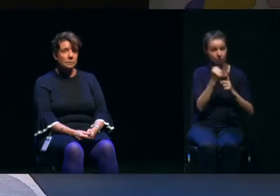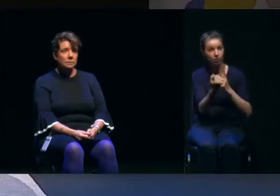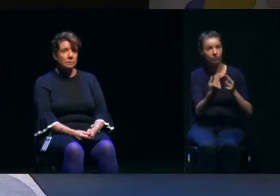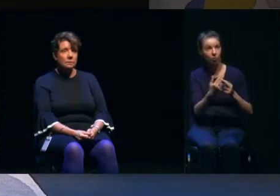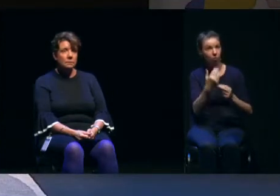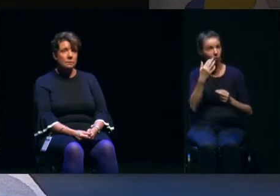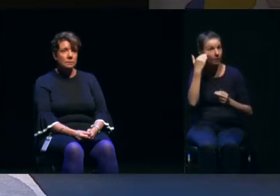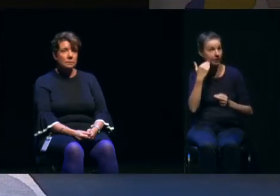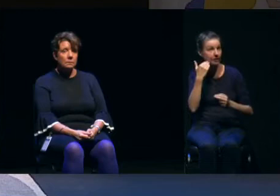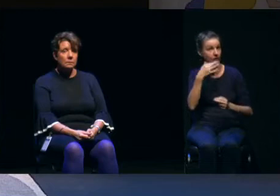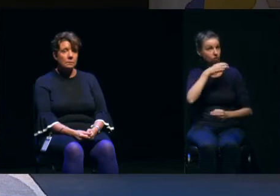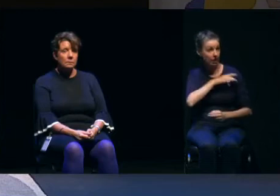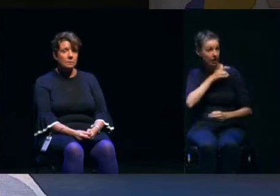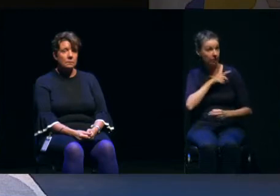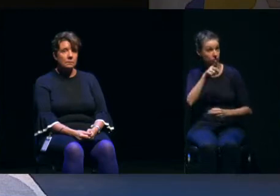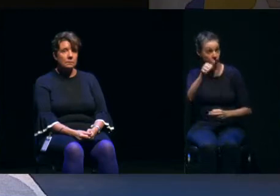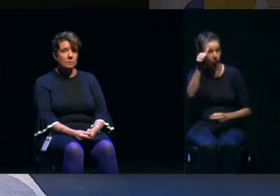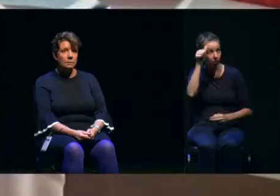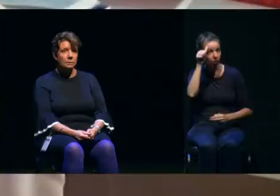in Chile, to your knowledge.